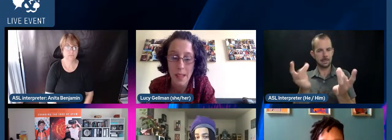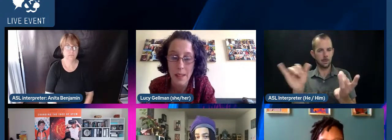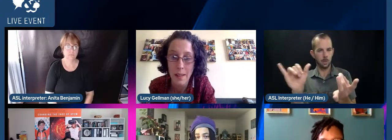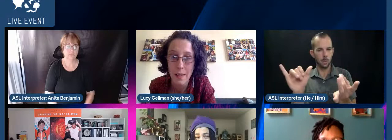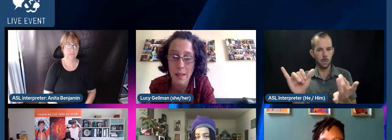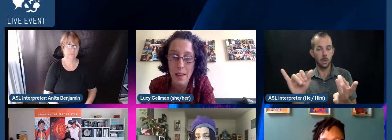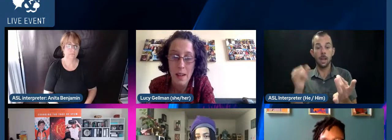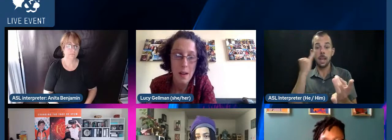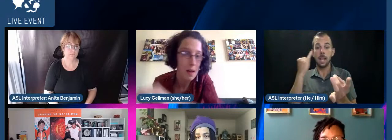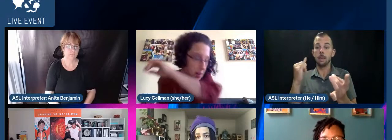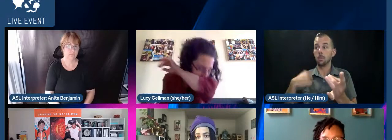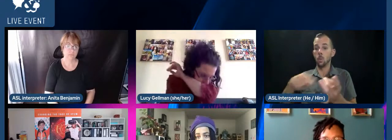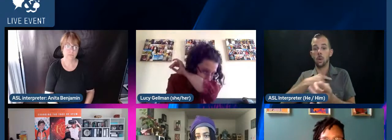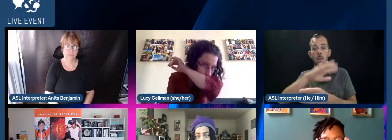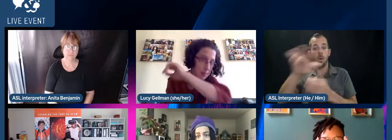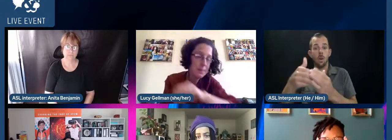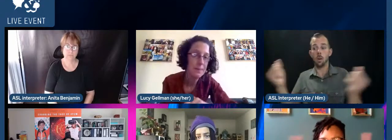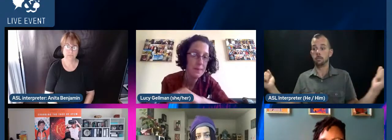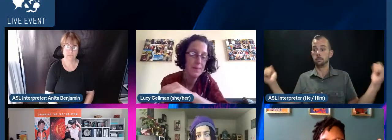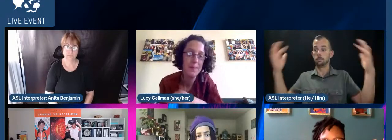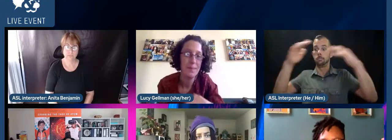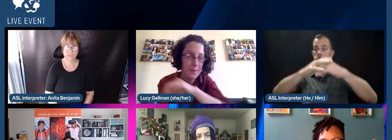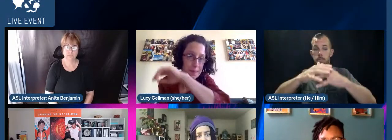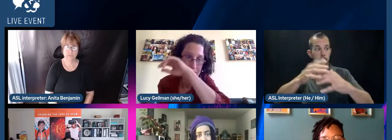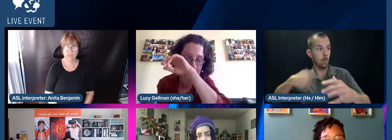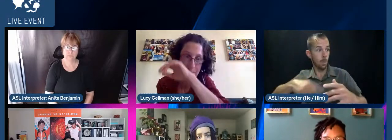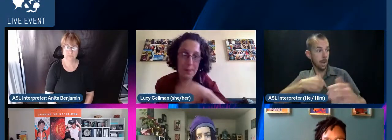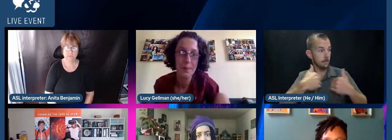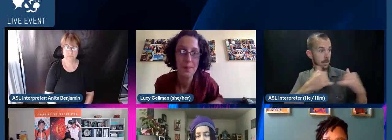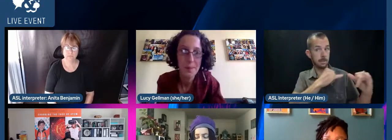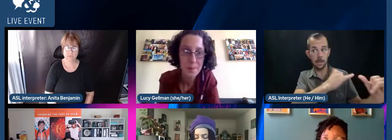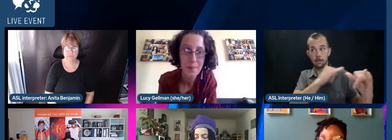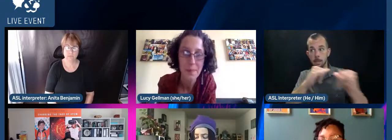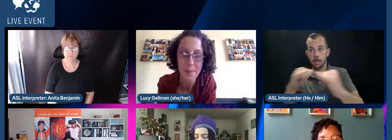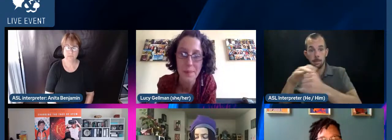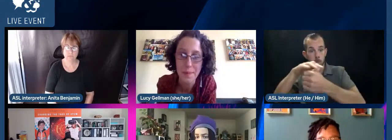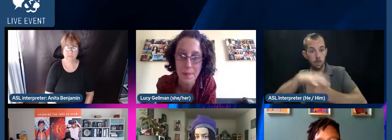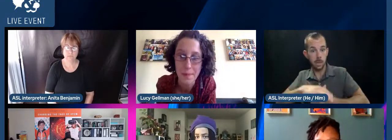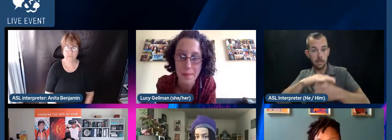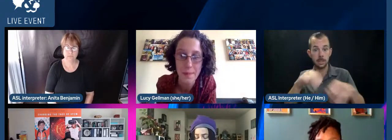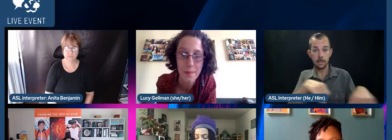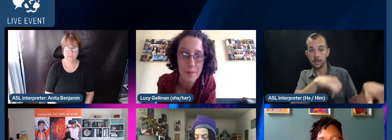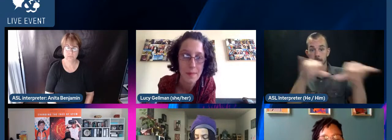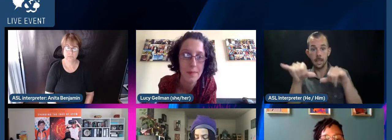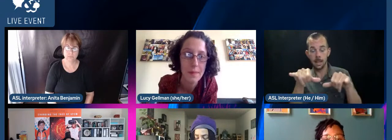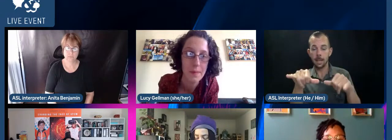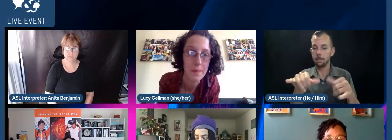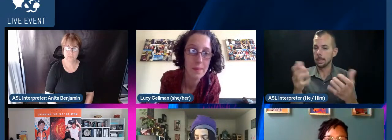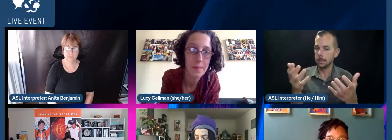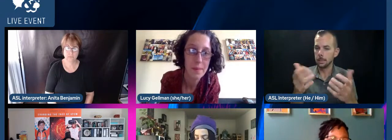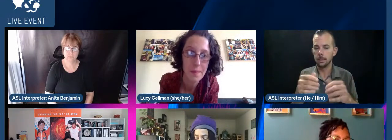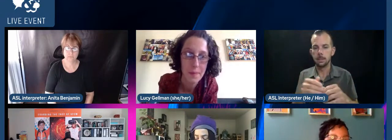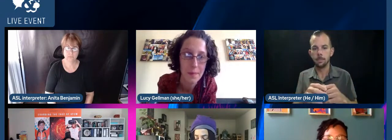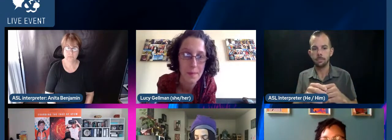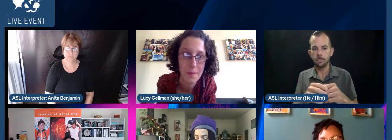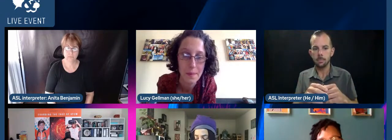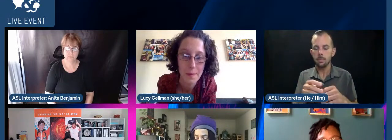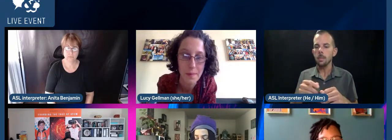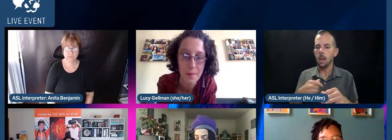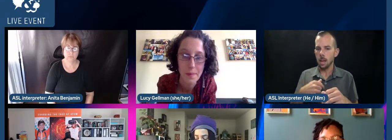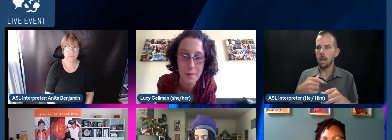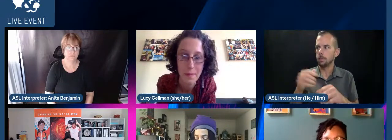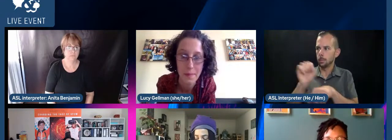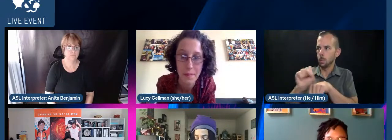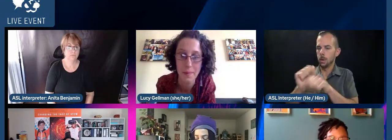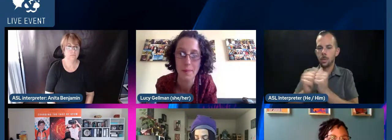share the same oppressions within this pot? You know, like I'm an autistic person who went through ABA. I meet people all the time where like, they're making graphics